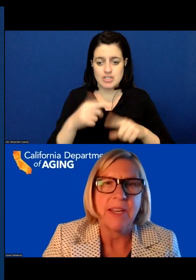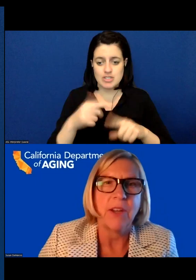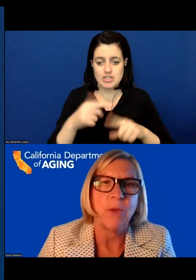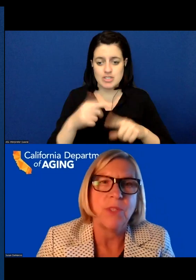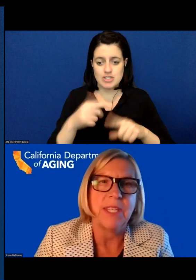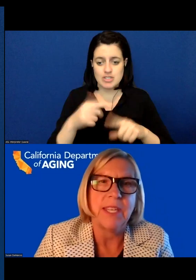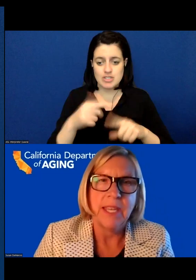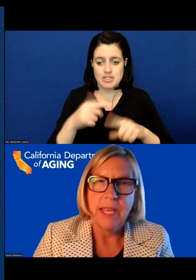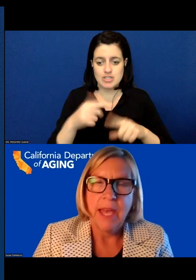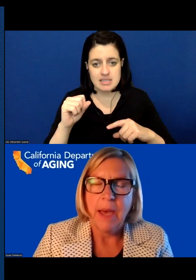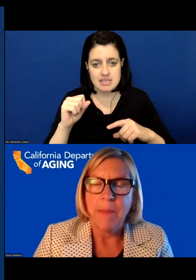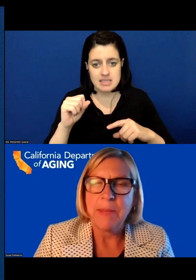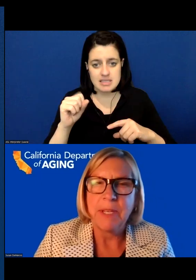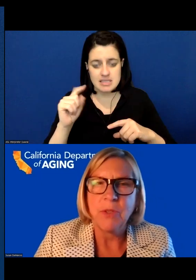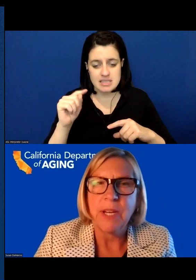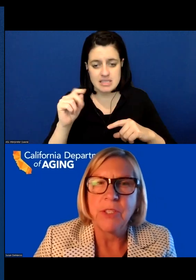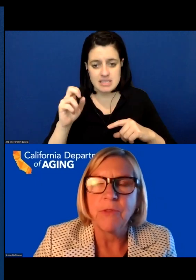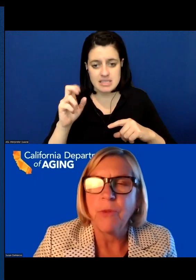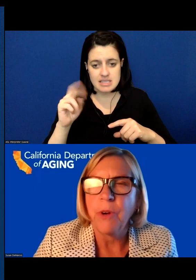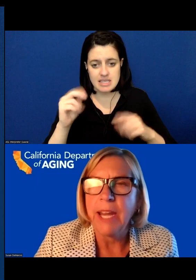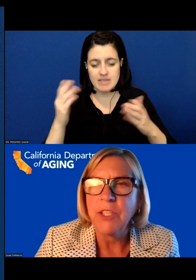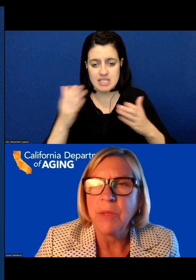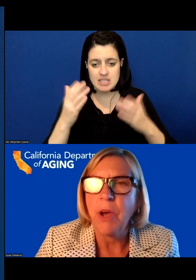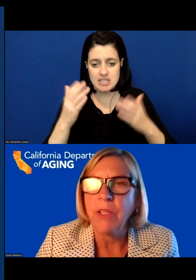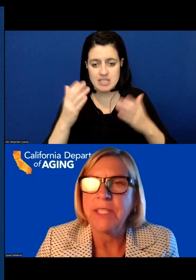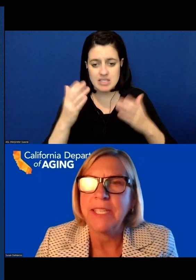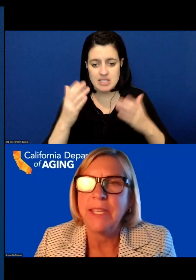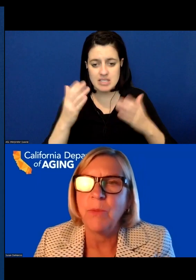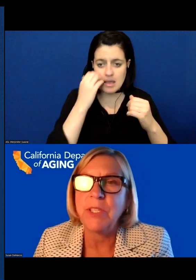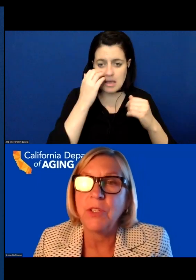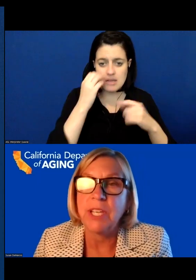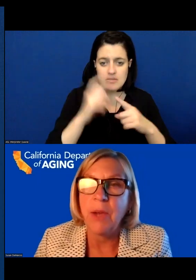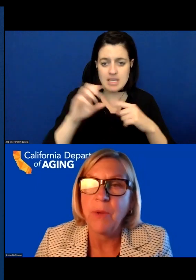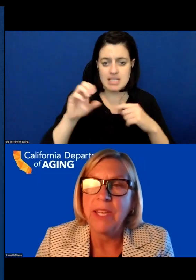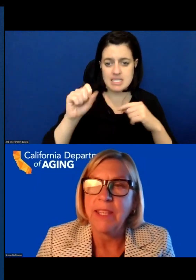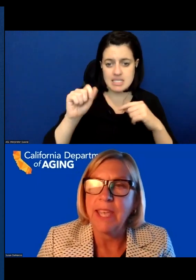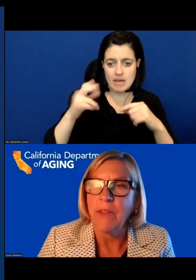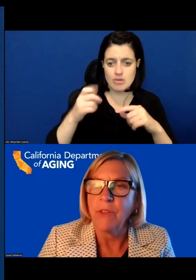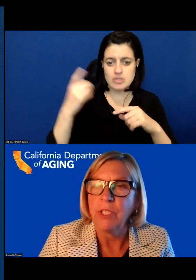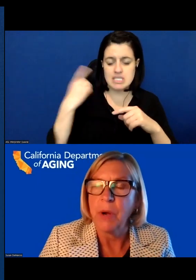met Sarah, who's the Deputy Director for Aging Policy,